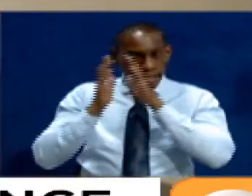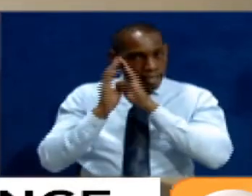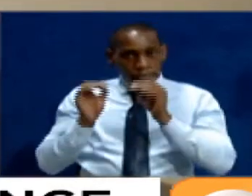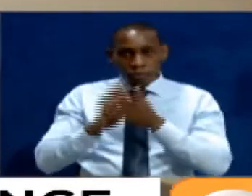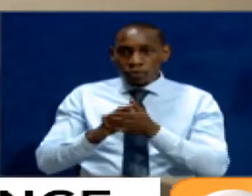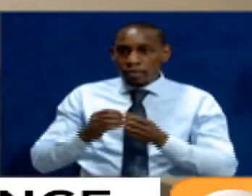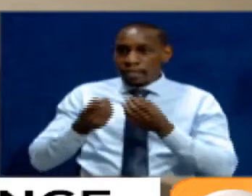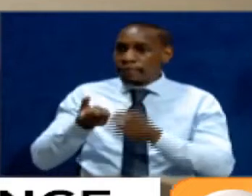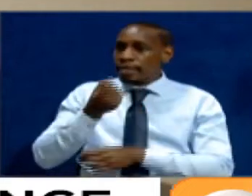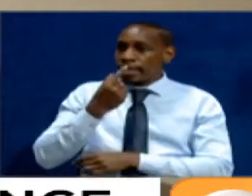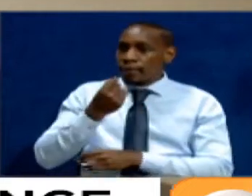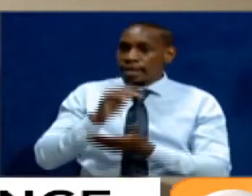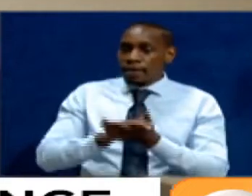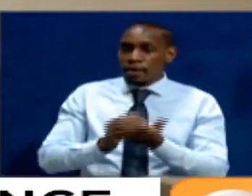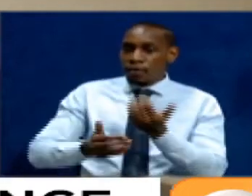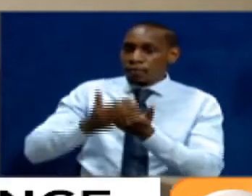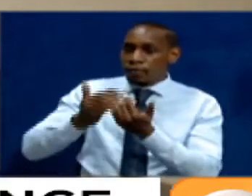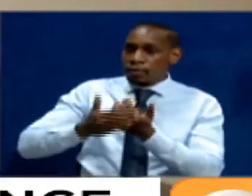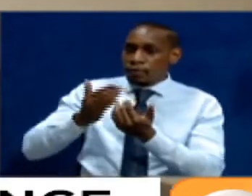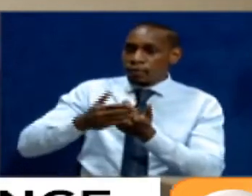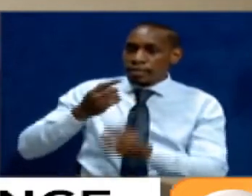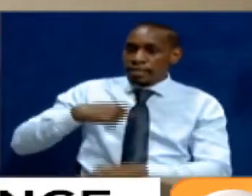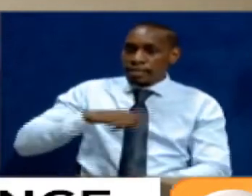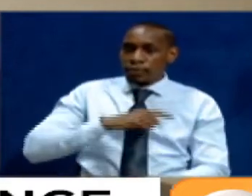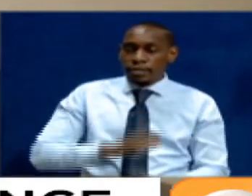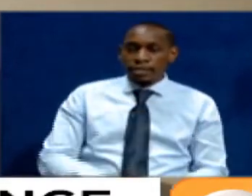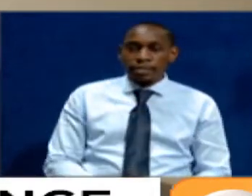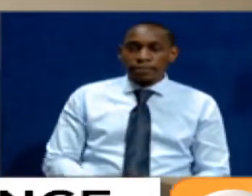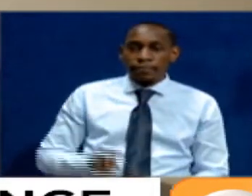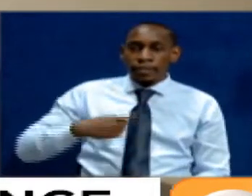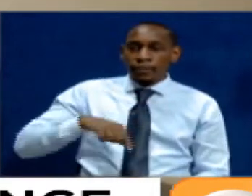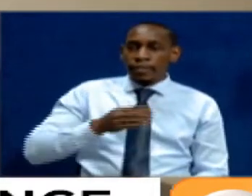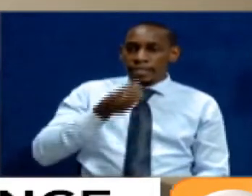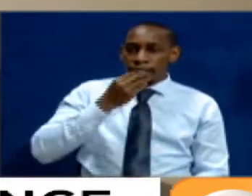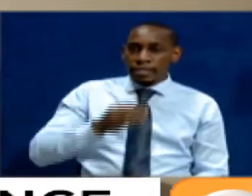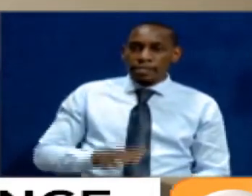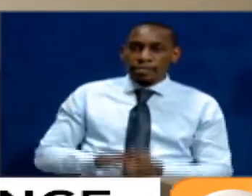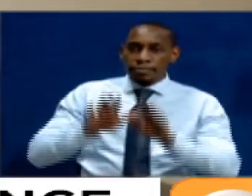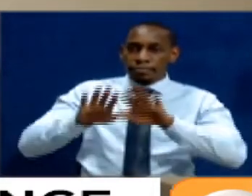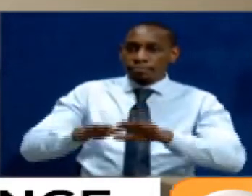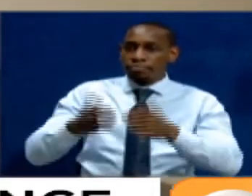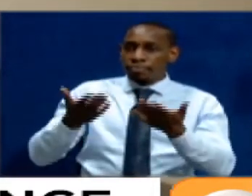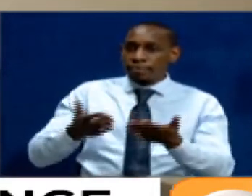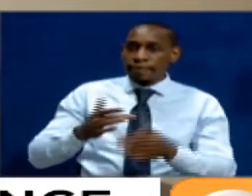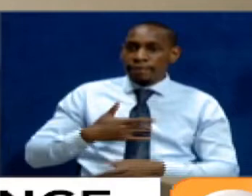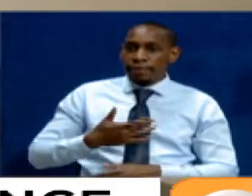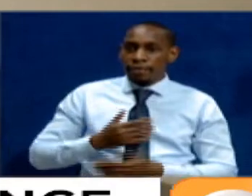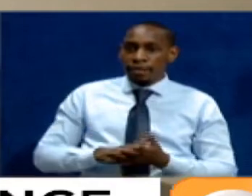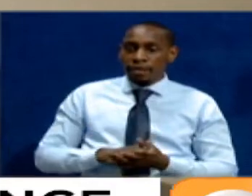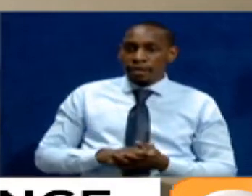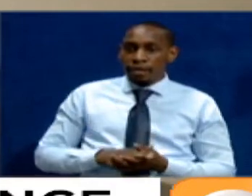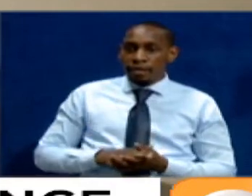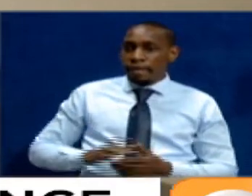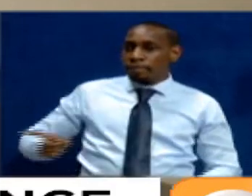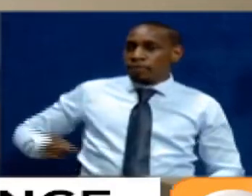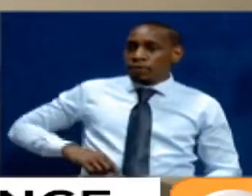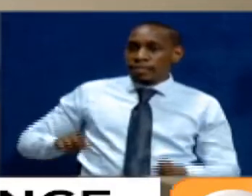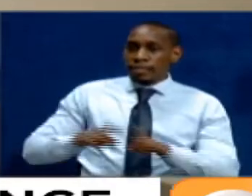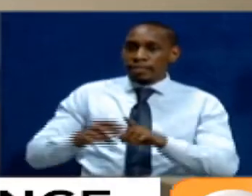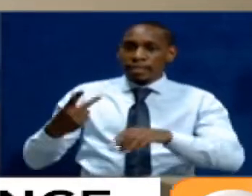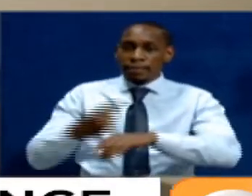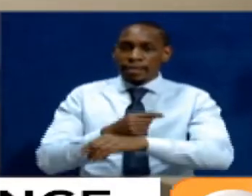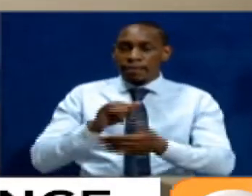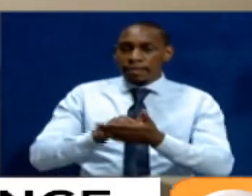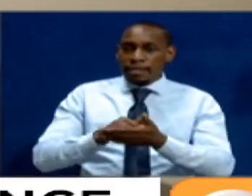keeping us soothed. We eat nyama choma and we feel bloated. This is a vaccine that is